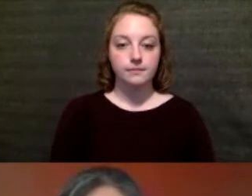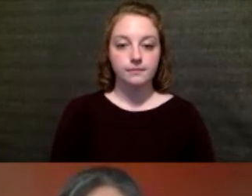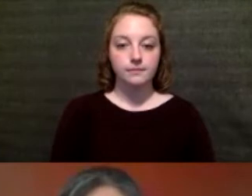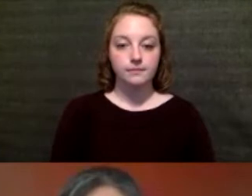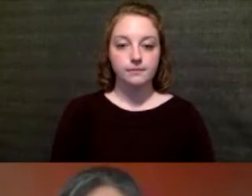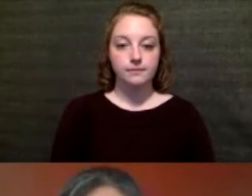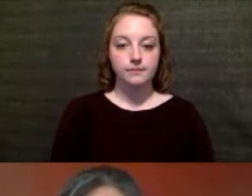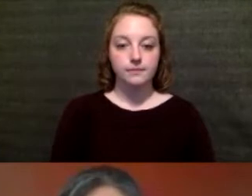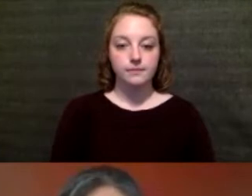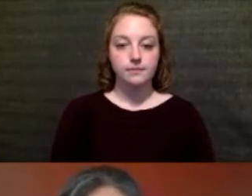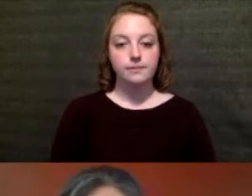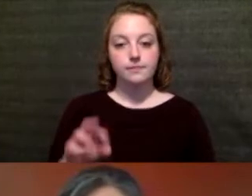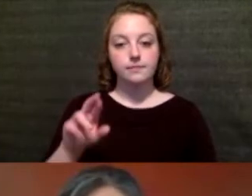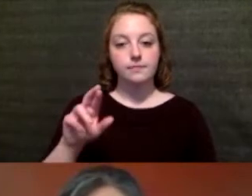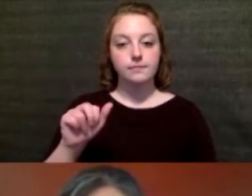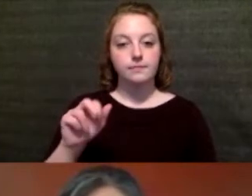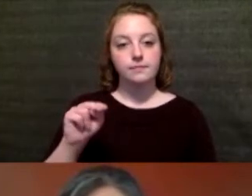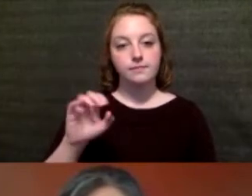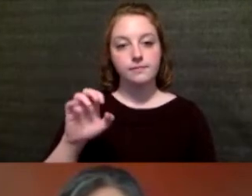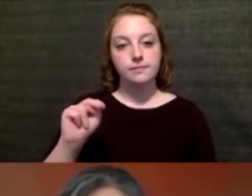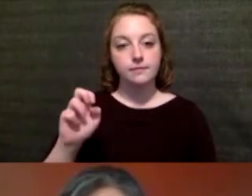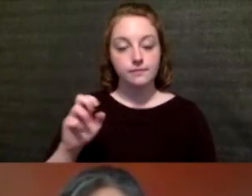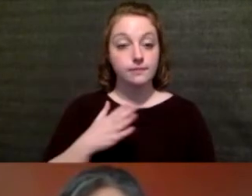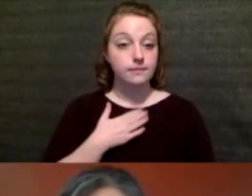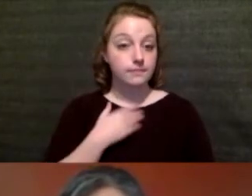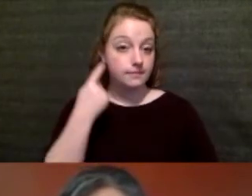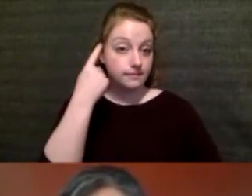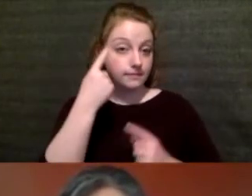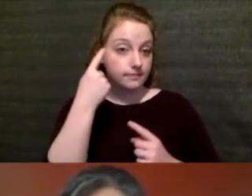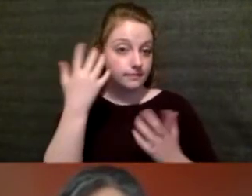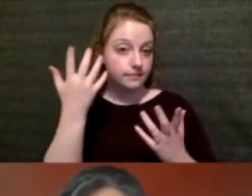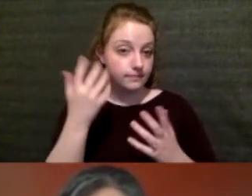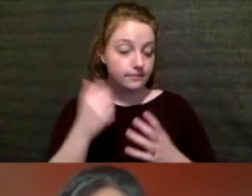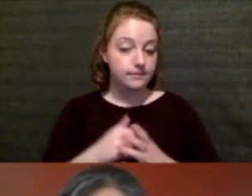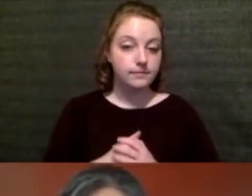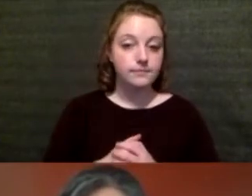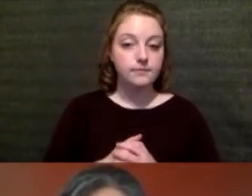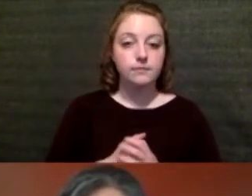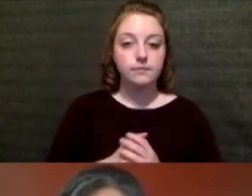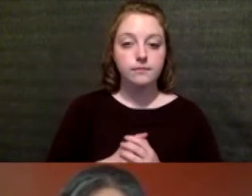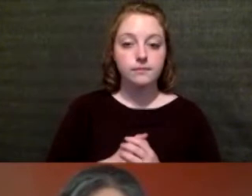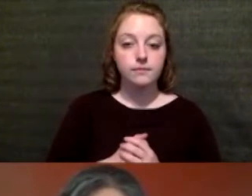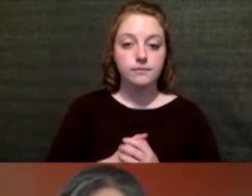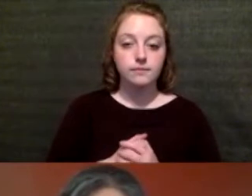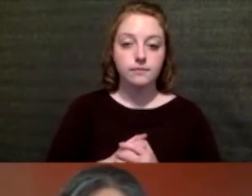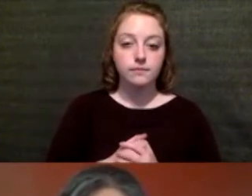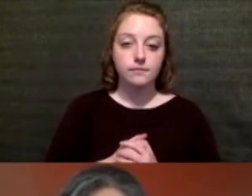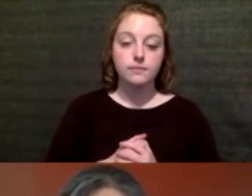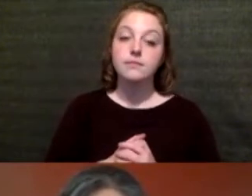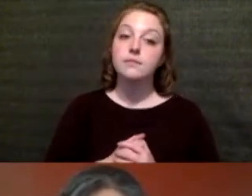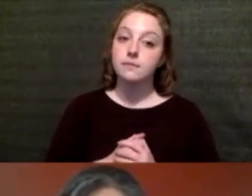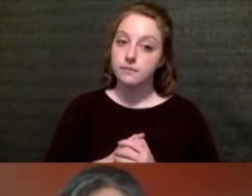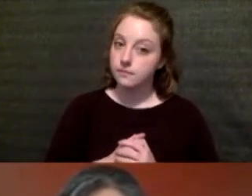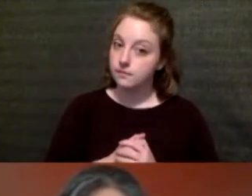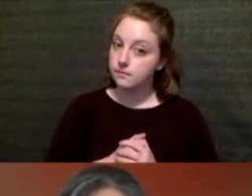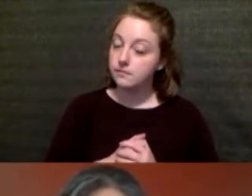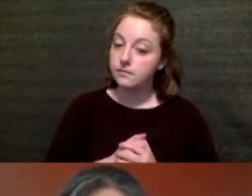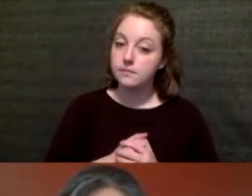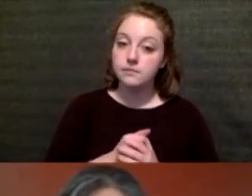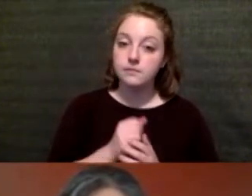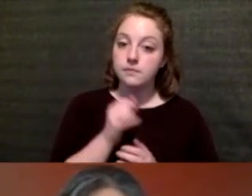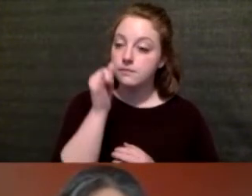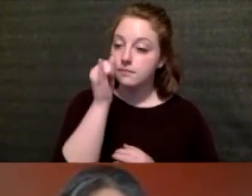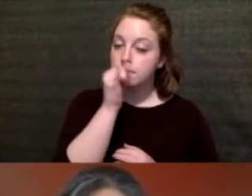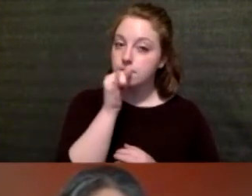Okay. My thoughts are that, um, you're going to face a lot of resistance when you try to close